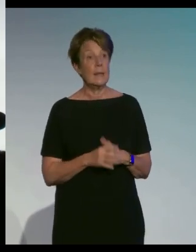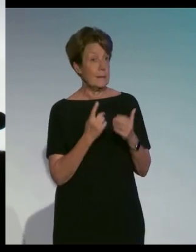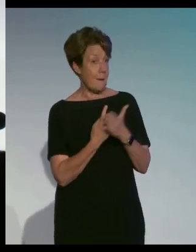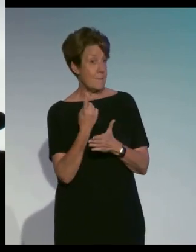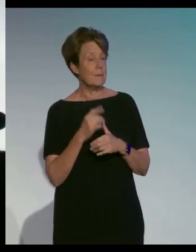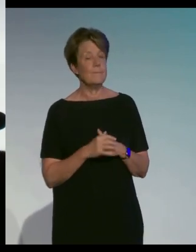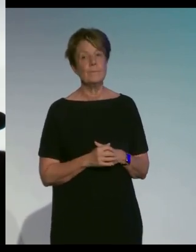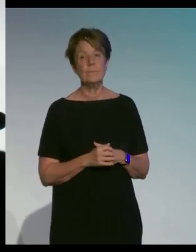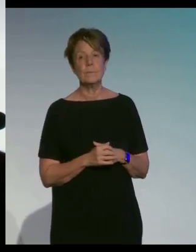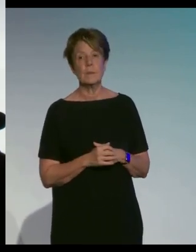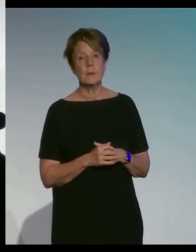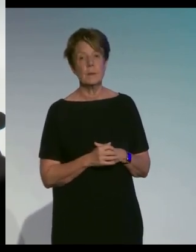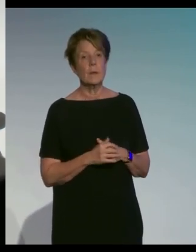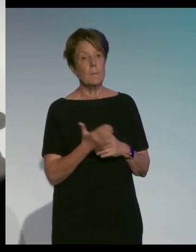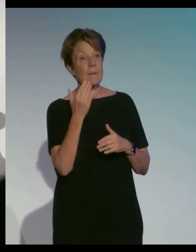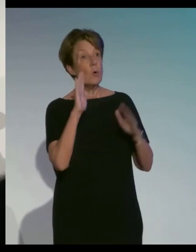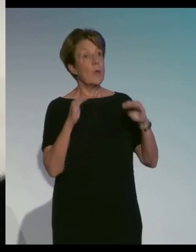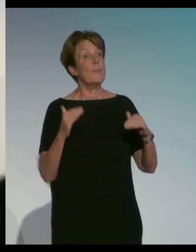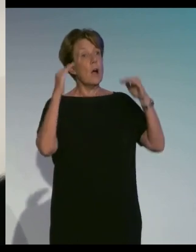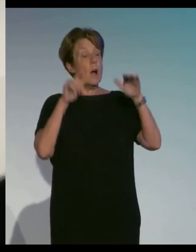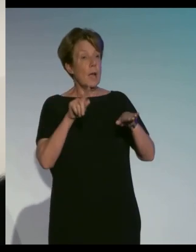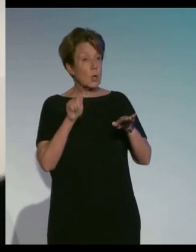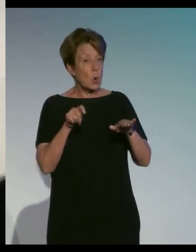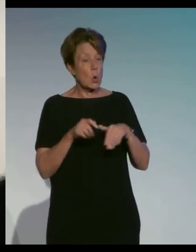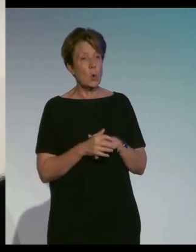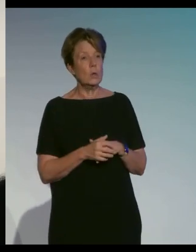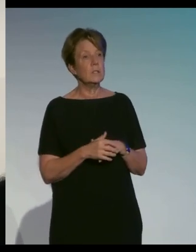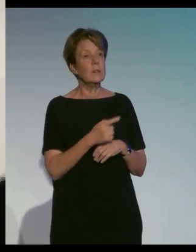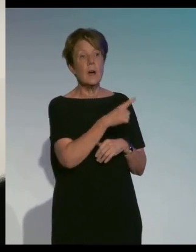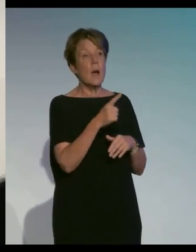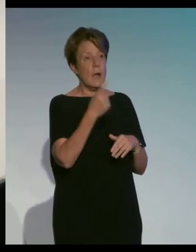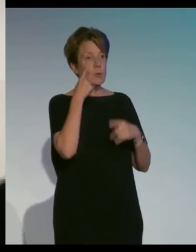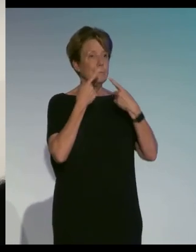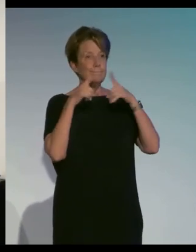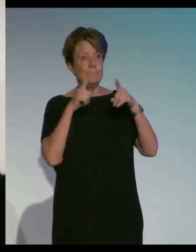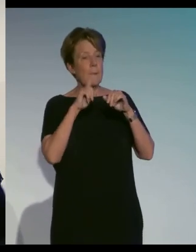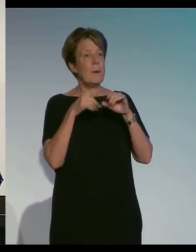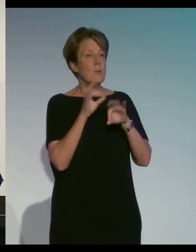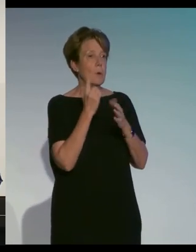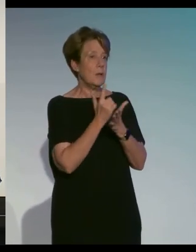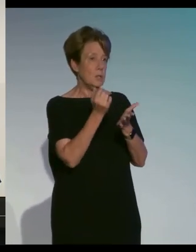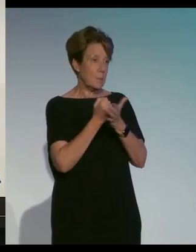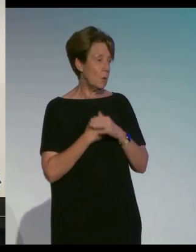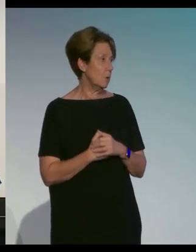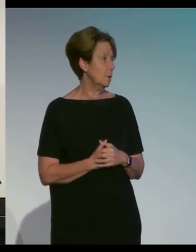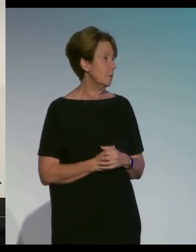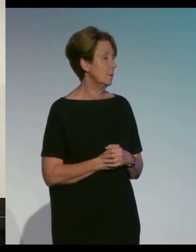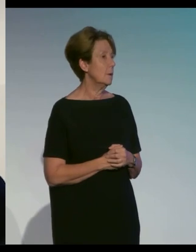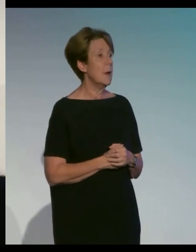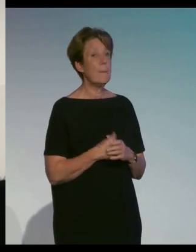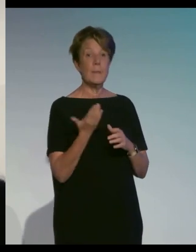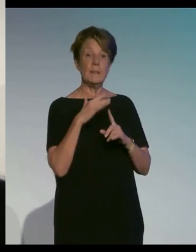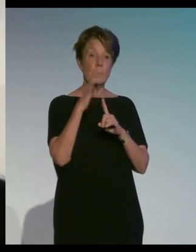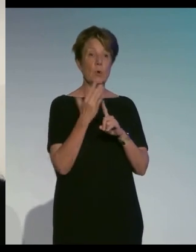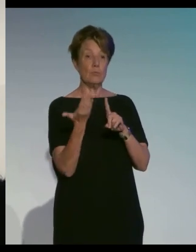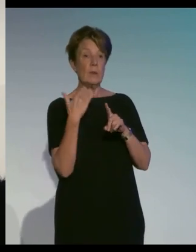I used to propound it in the High Court. I didn't really pick up much support there. But there's a very important recent decision